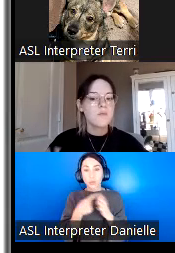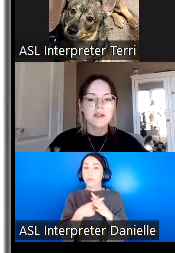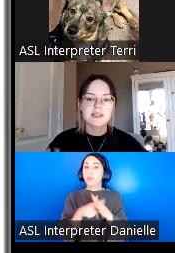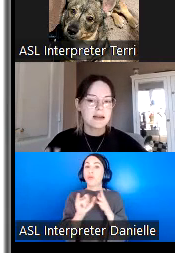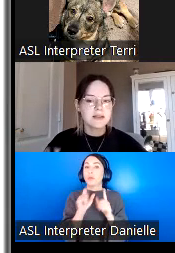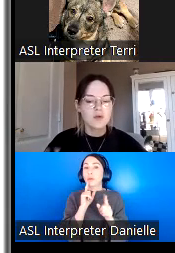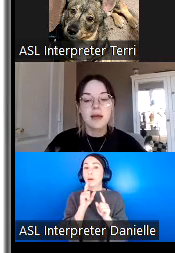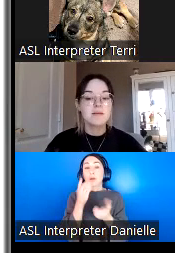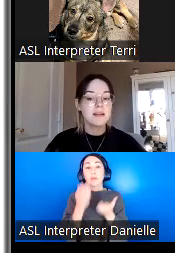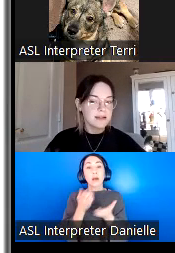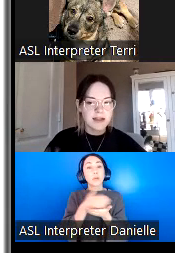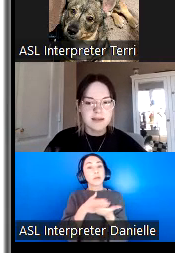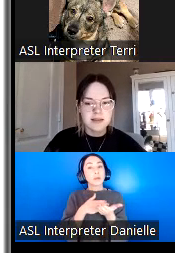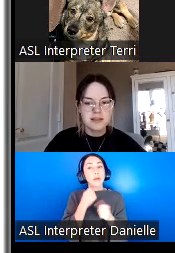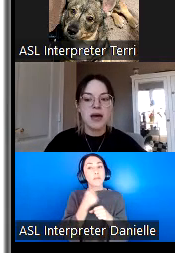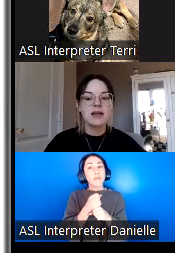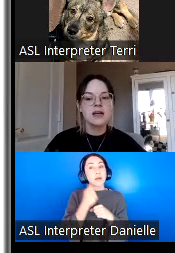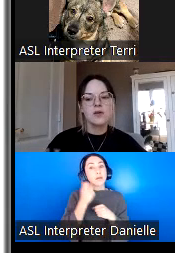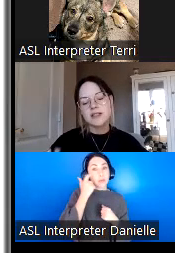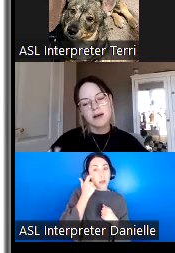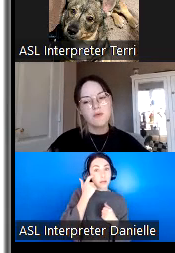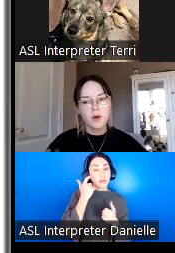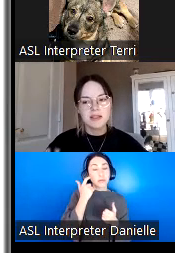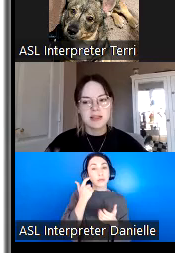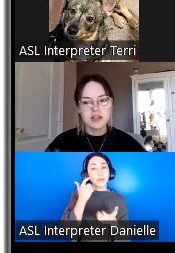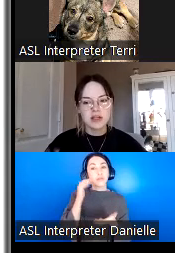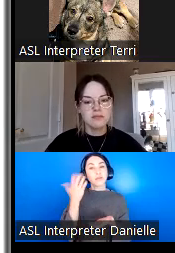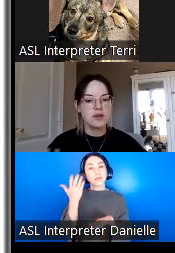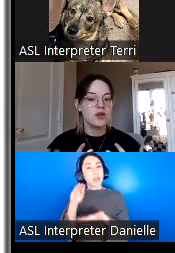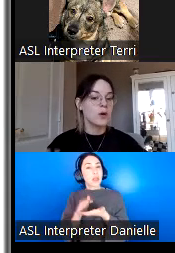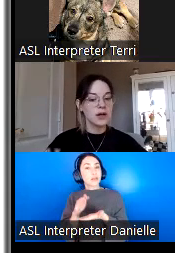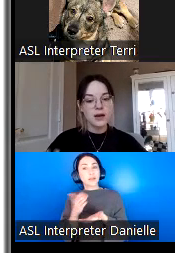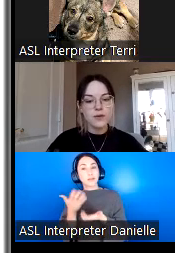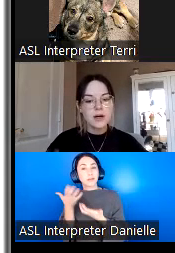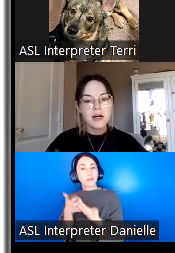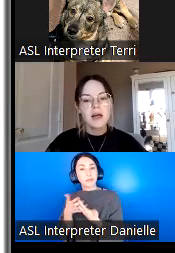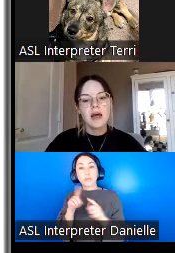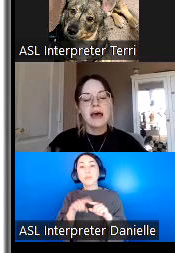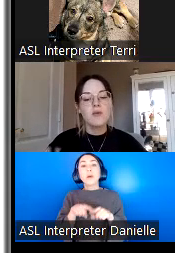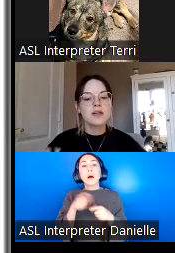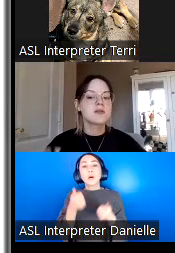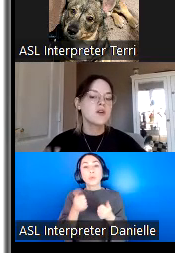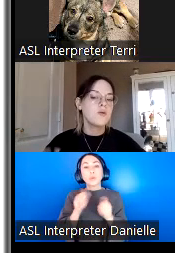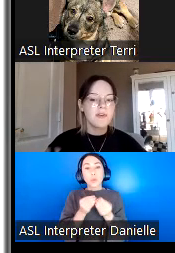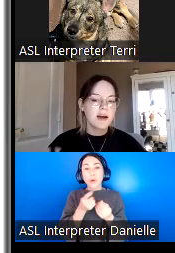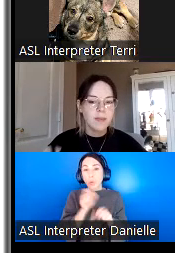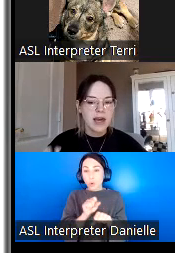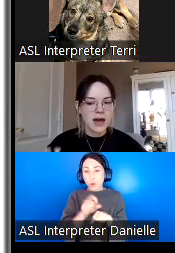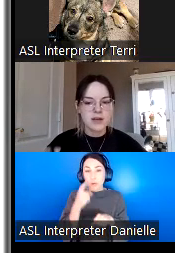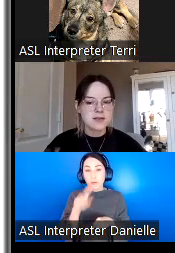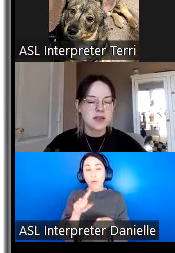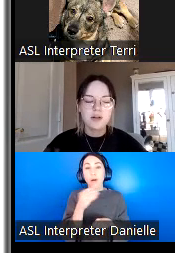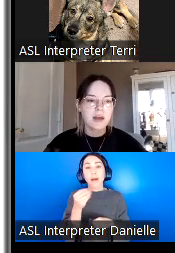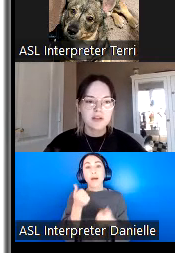may make more sense or make less sense depending on what type of organization you're working for and what scope of